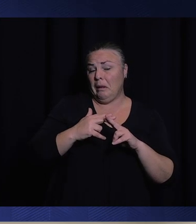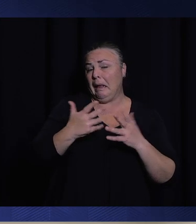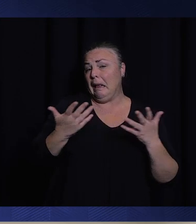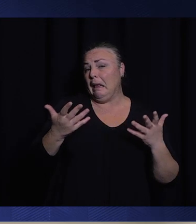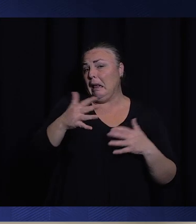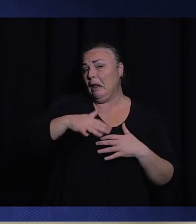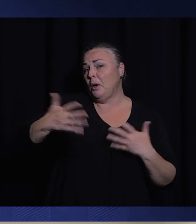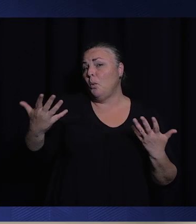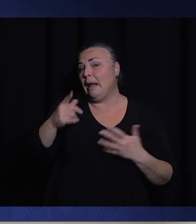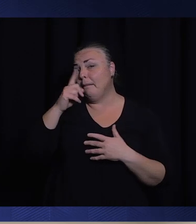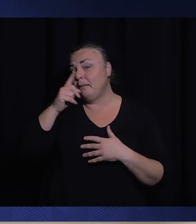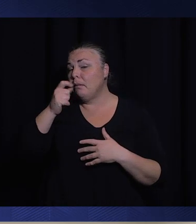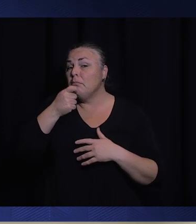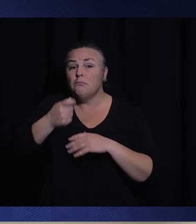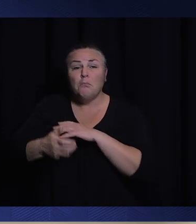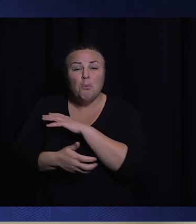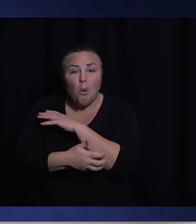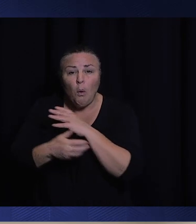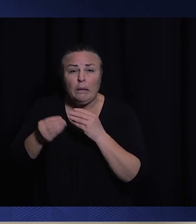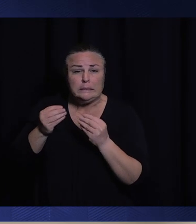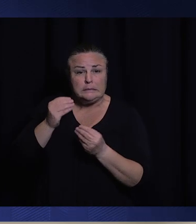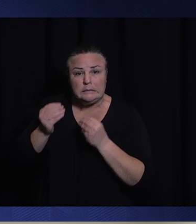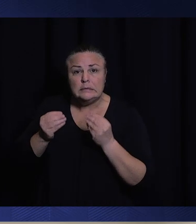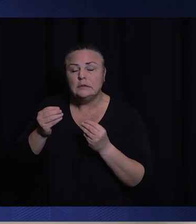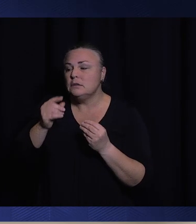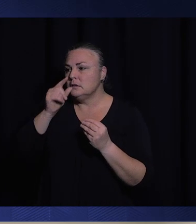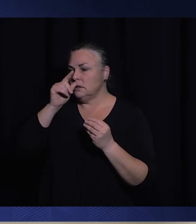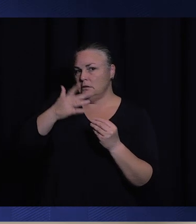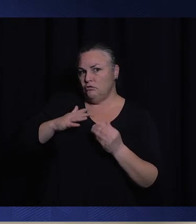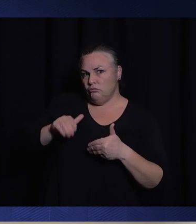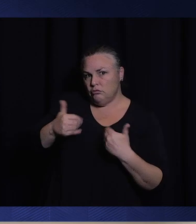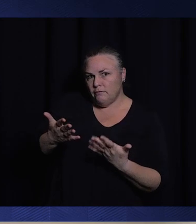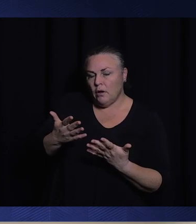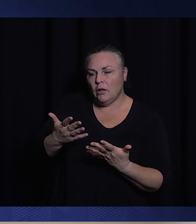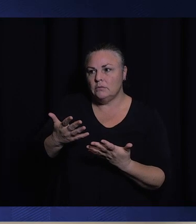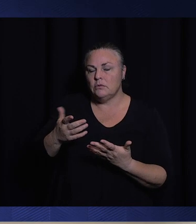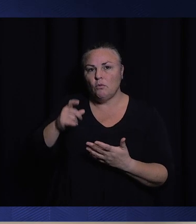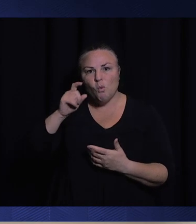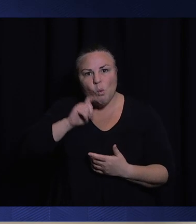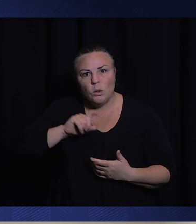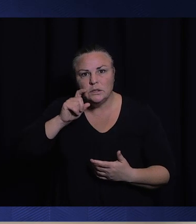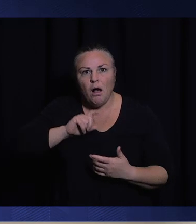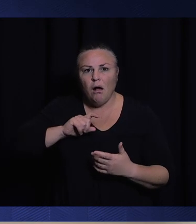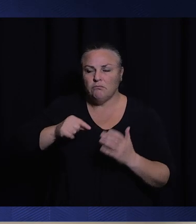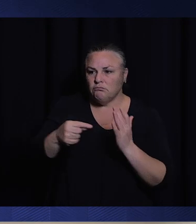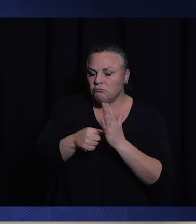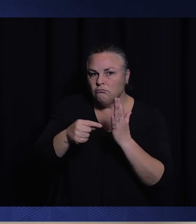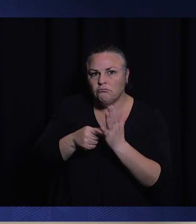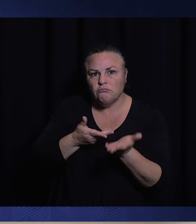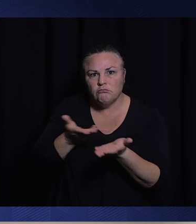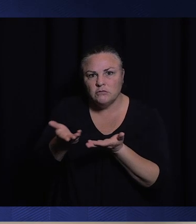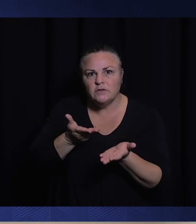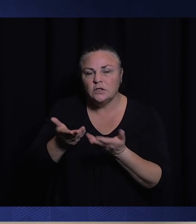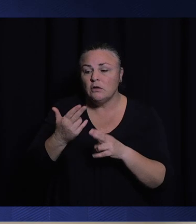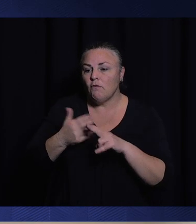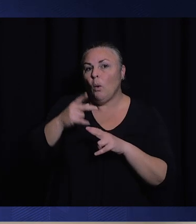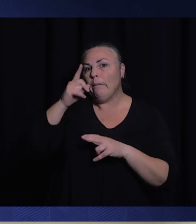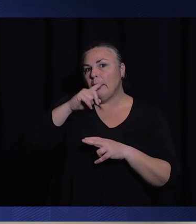reflecting on fostering ecosystem services from natural processes in forests and